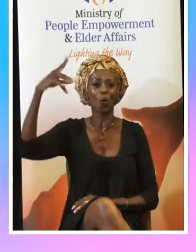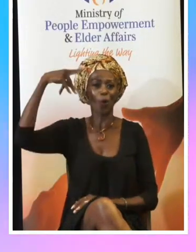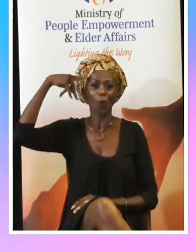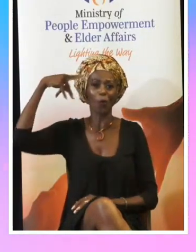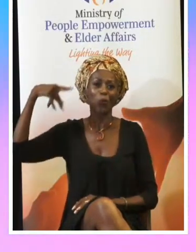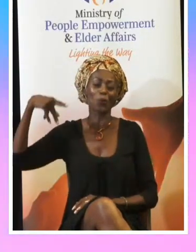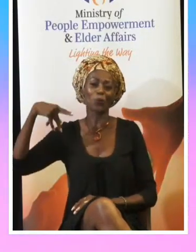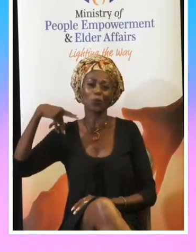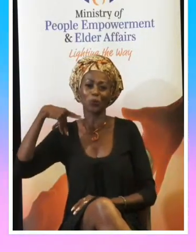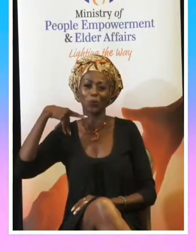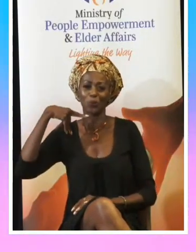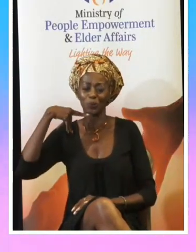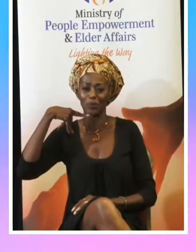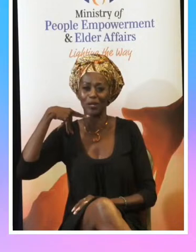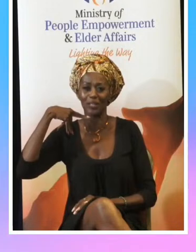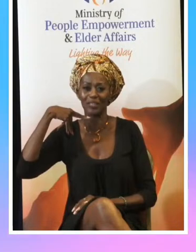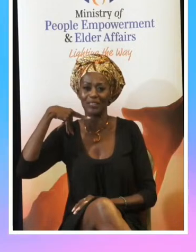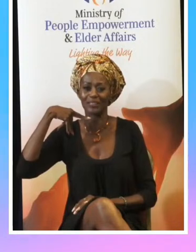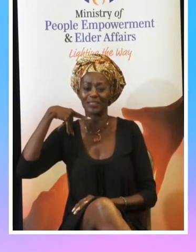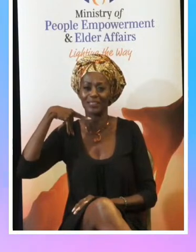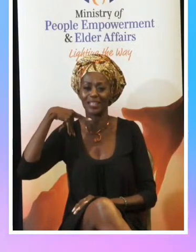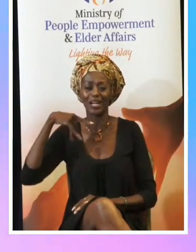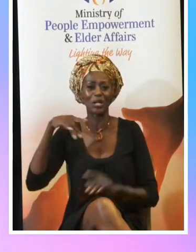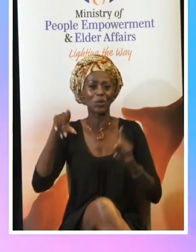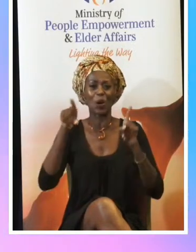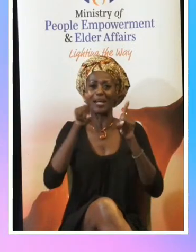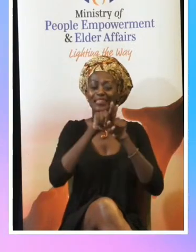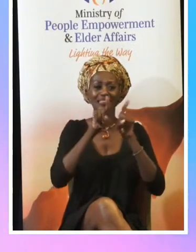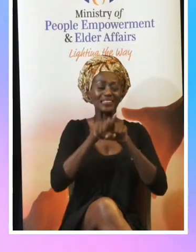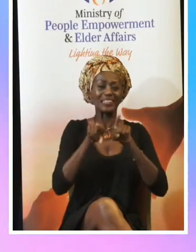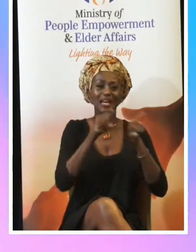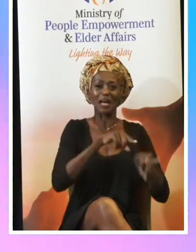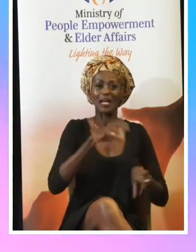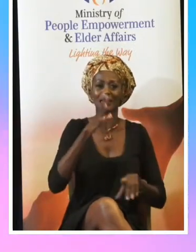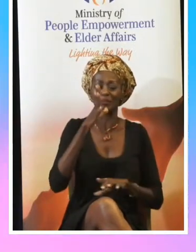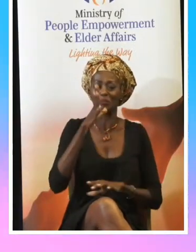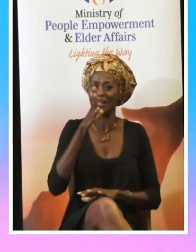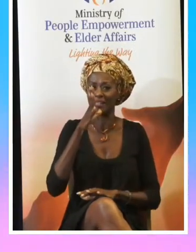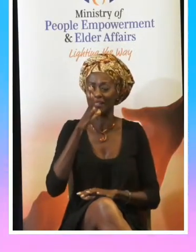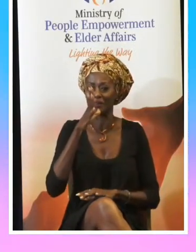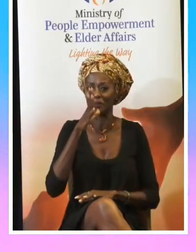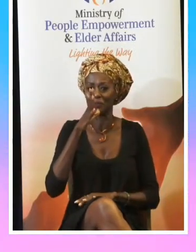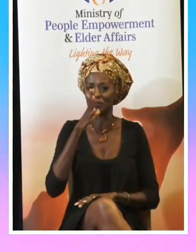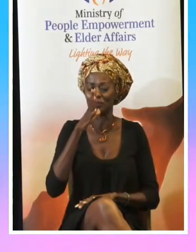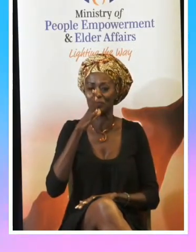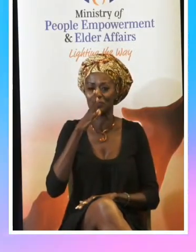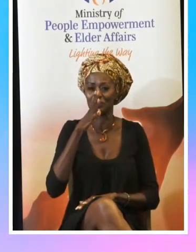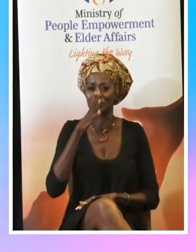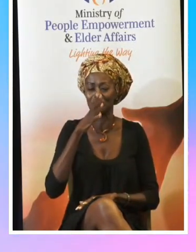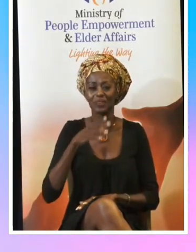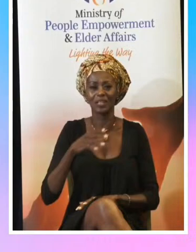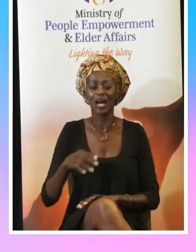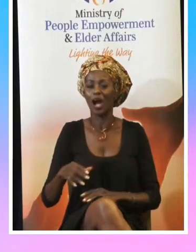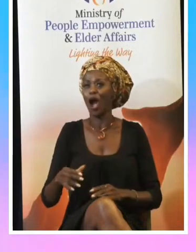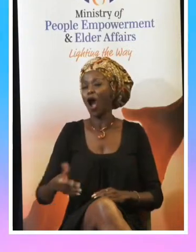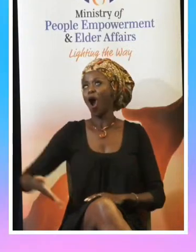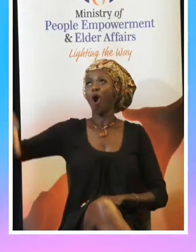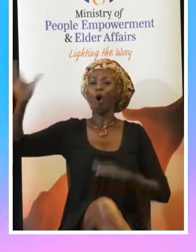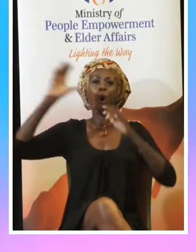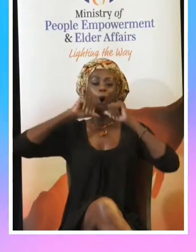and my mother, the guess of your mother, God bless good mothers.